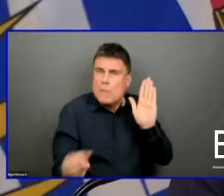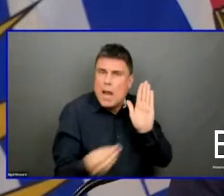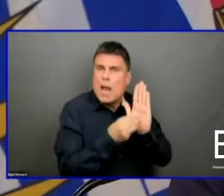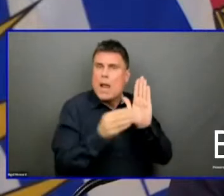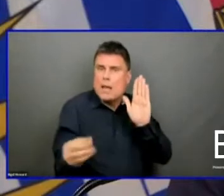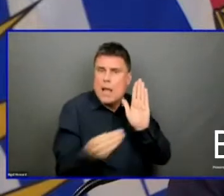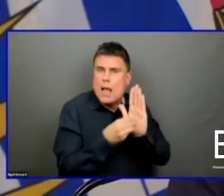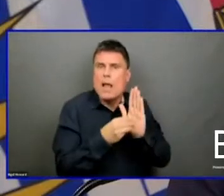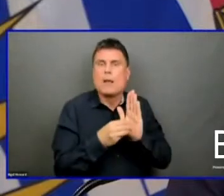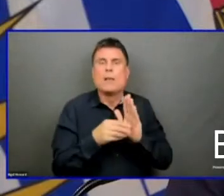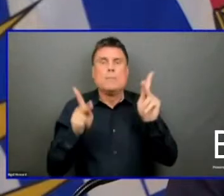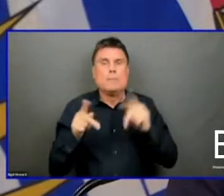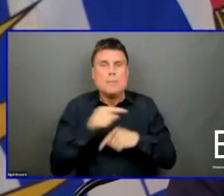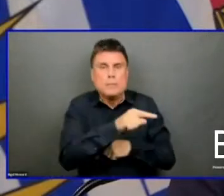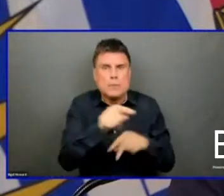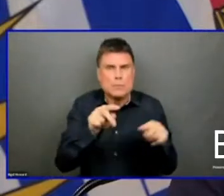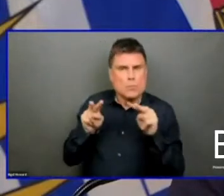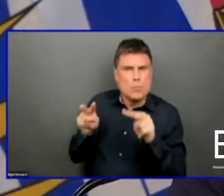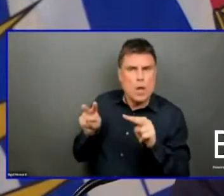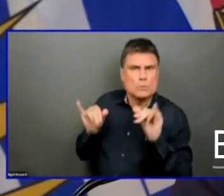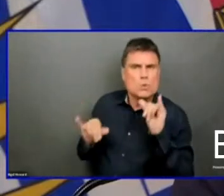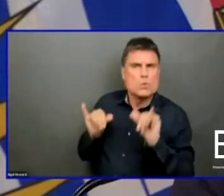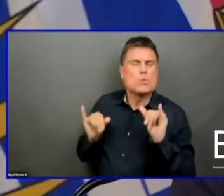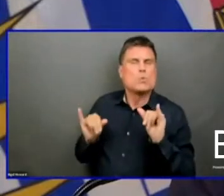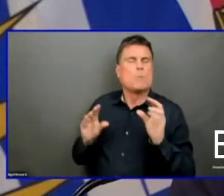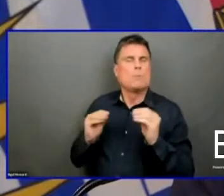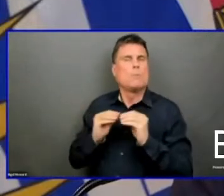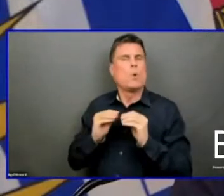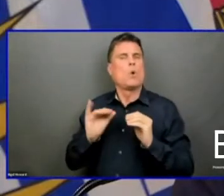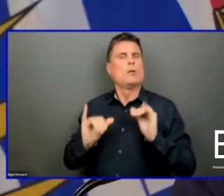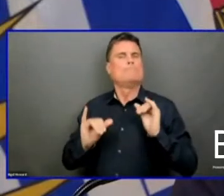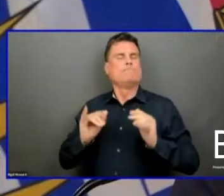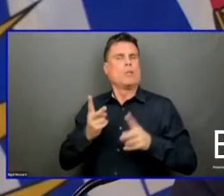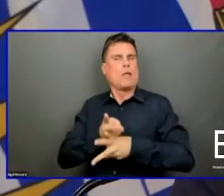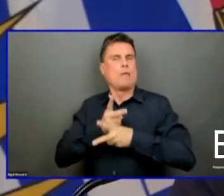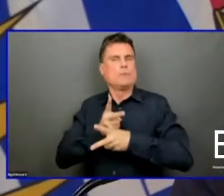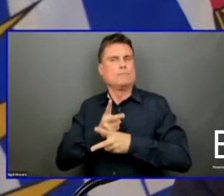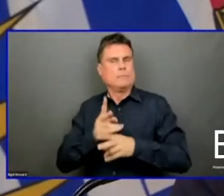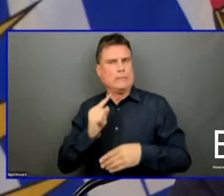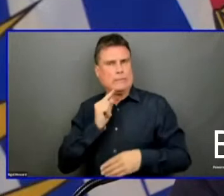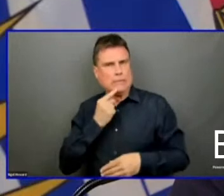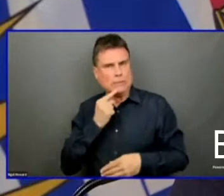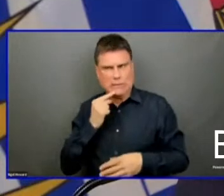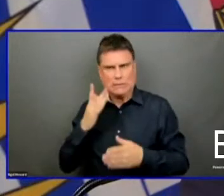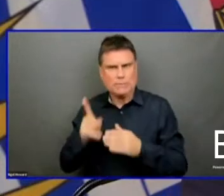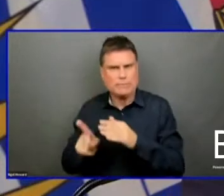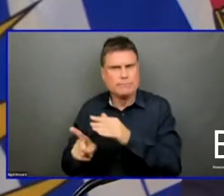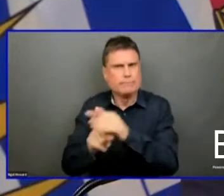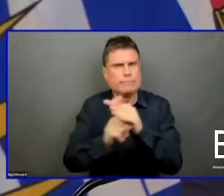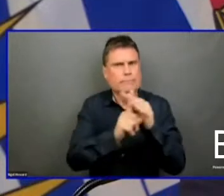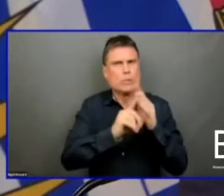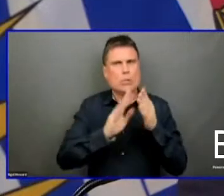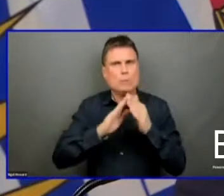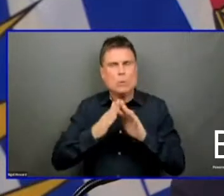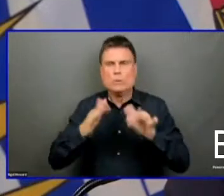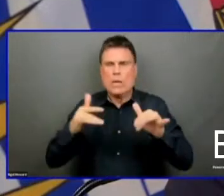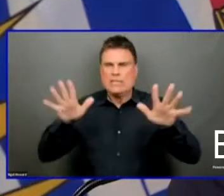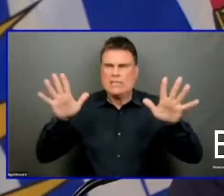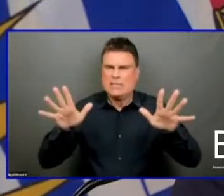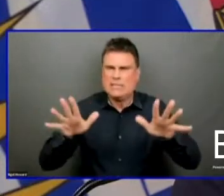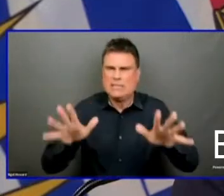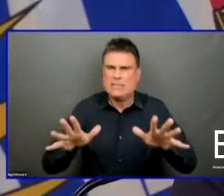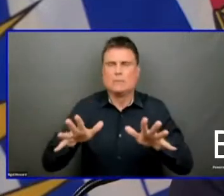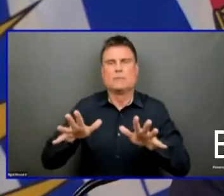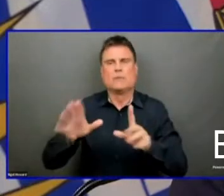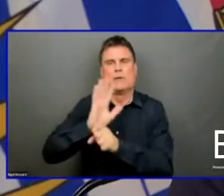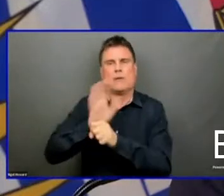seen that a little bit, and we are looking at the hospital plans across the province, and we'll be